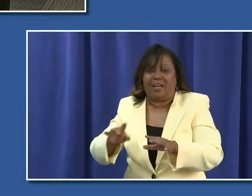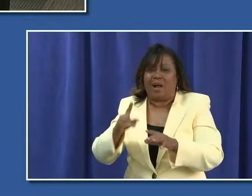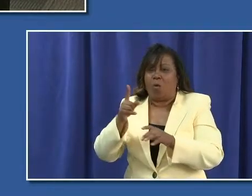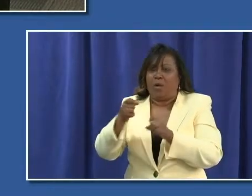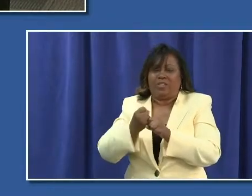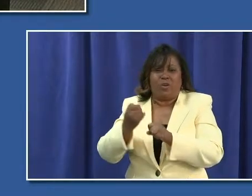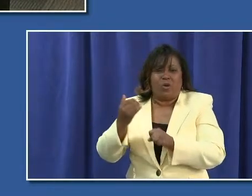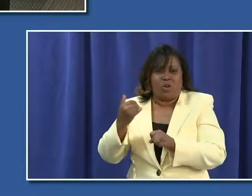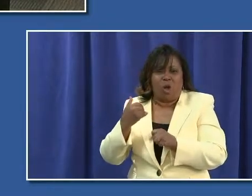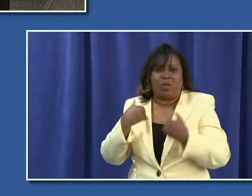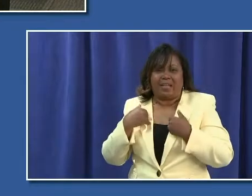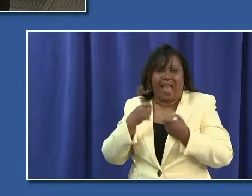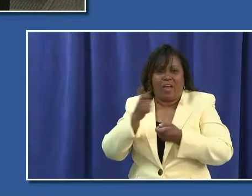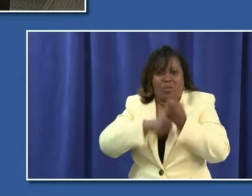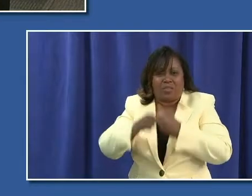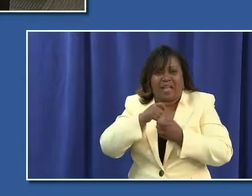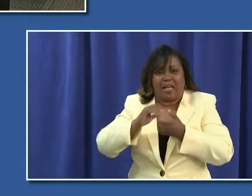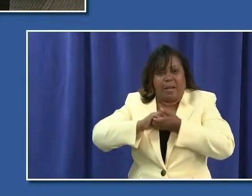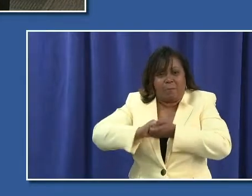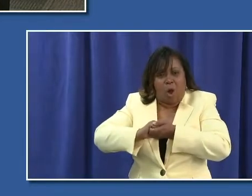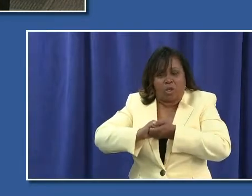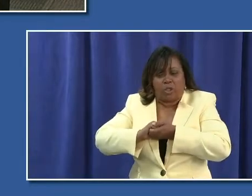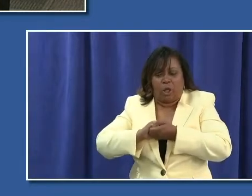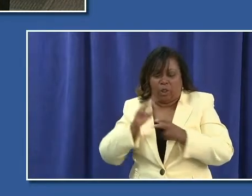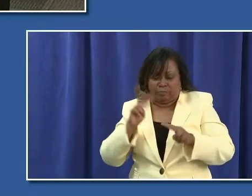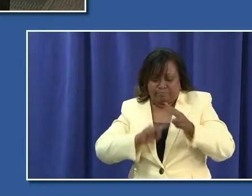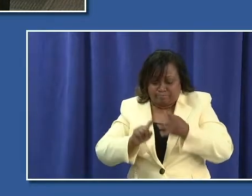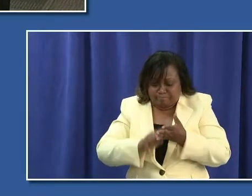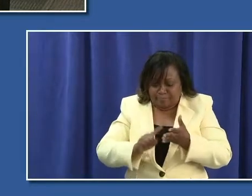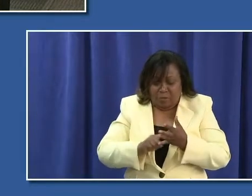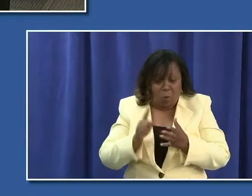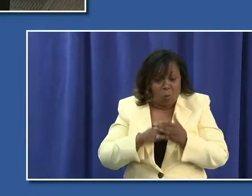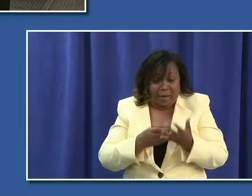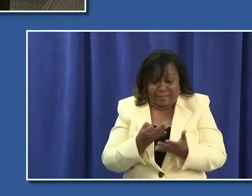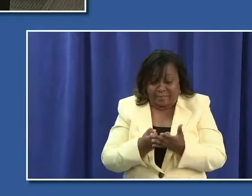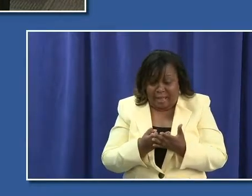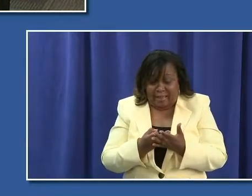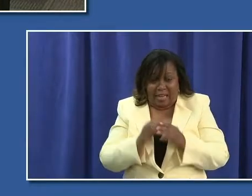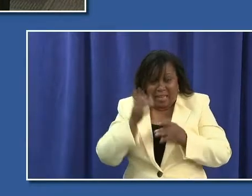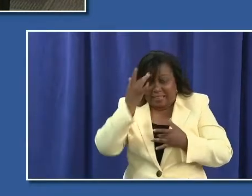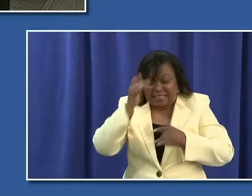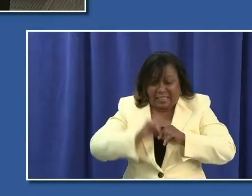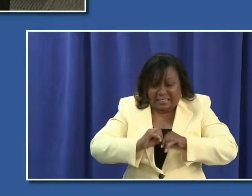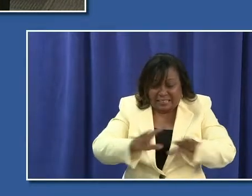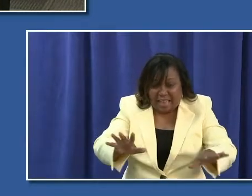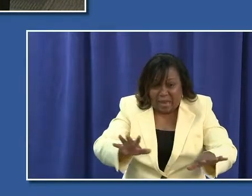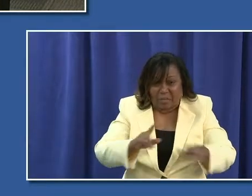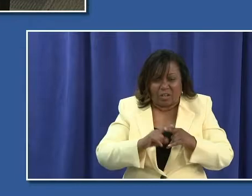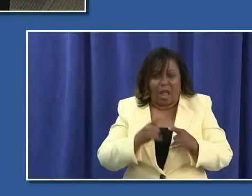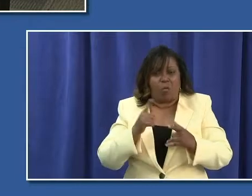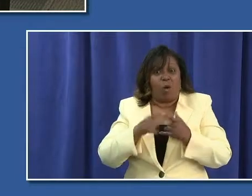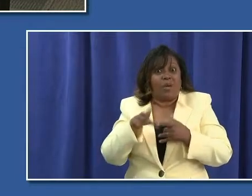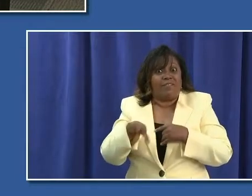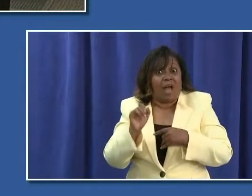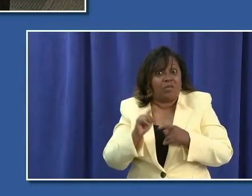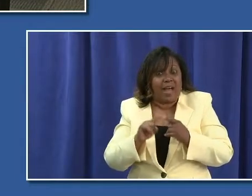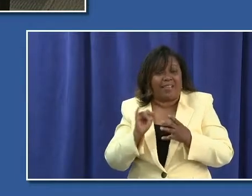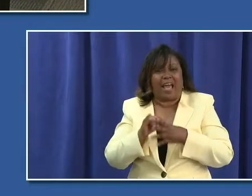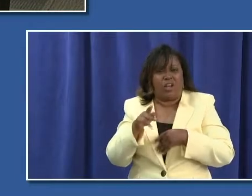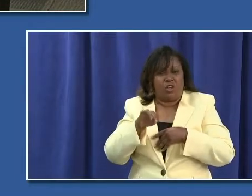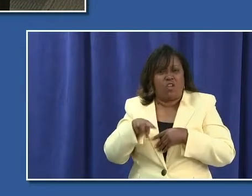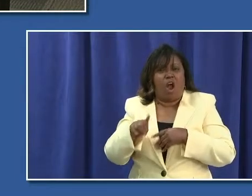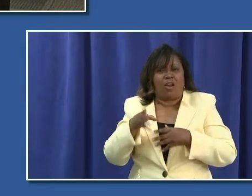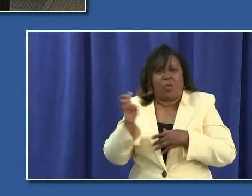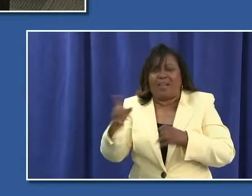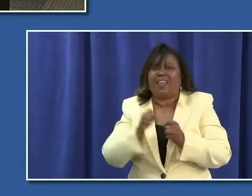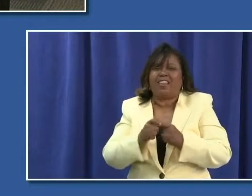year ago, we had the recycling partnership look to see what in fact contaminated our recycling. What we found out was that yard waste